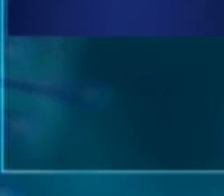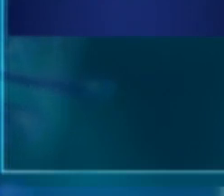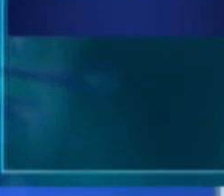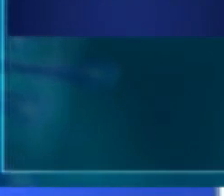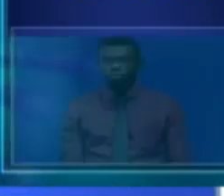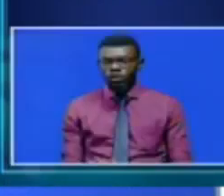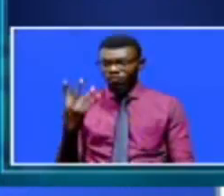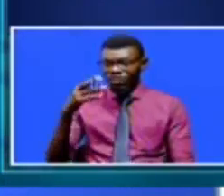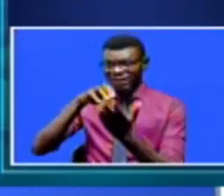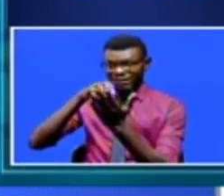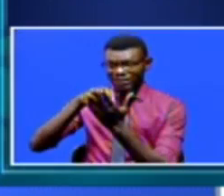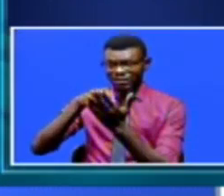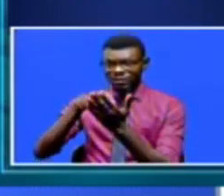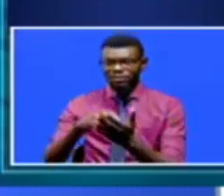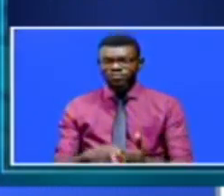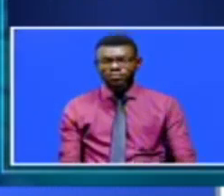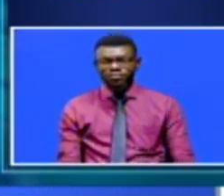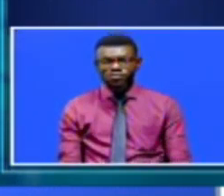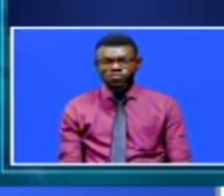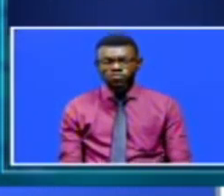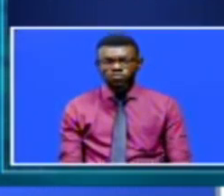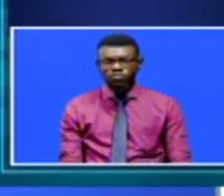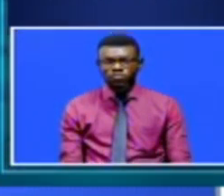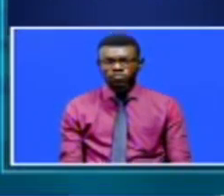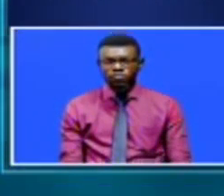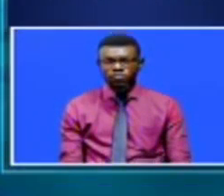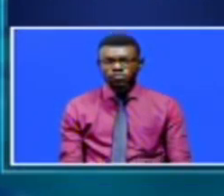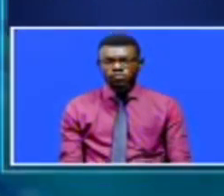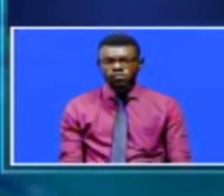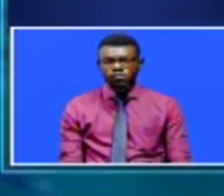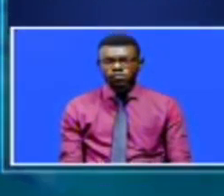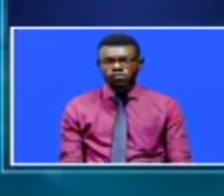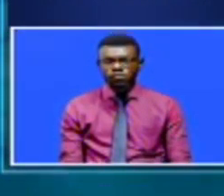4 cases. Rita Tinina, KTN News. Tonight,